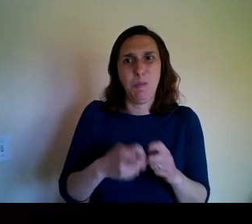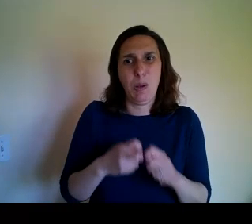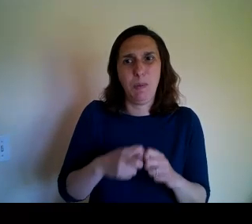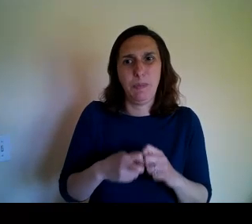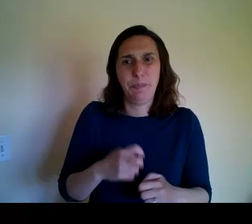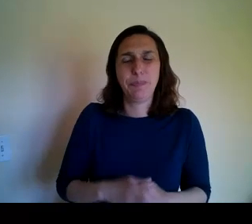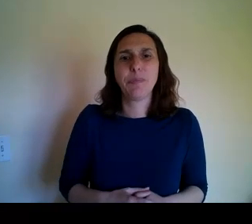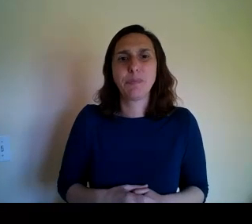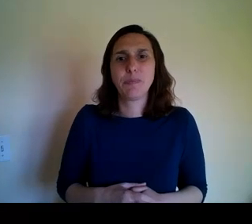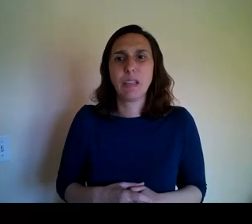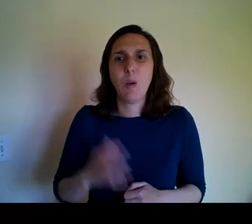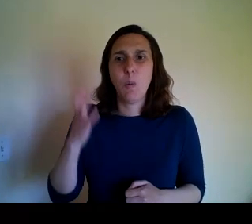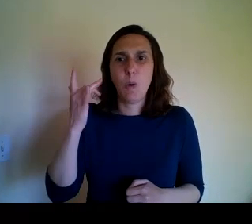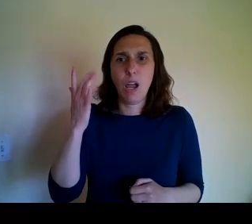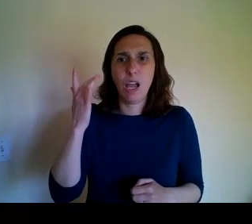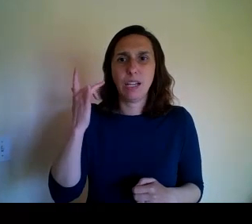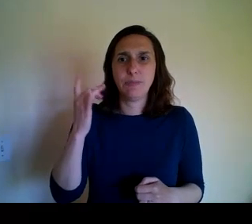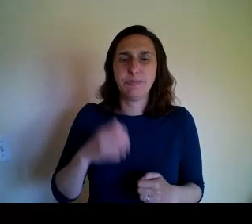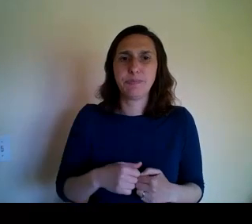because the calculators take